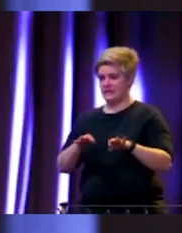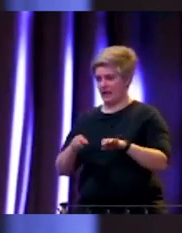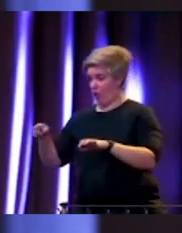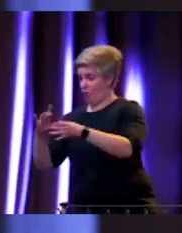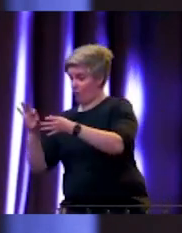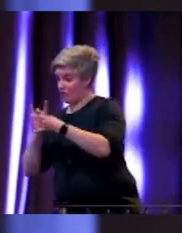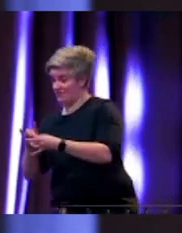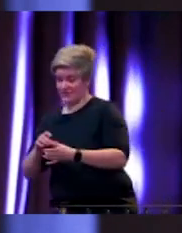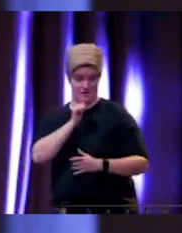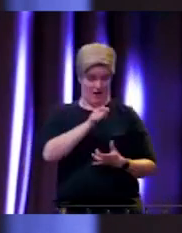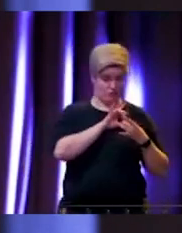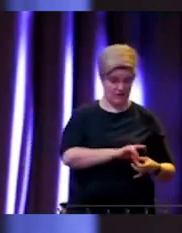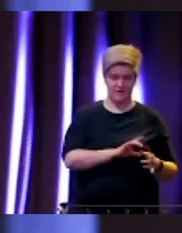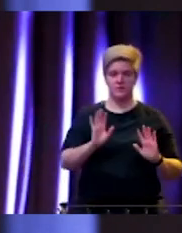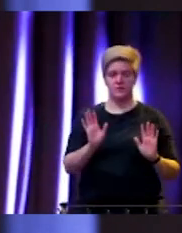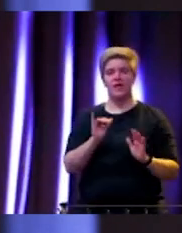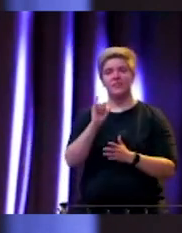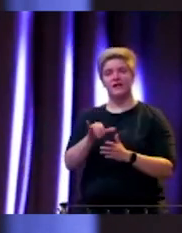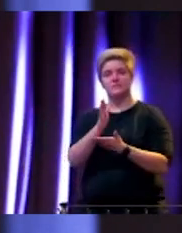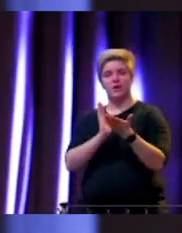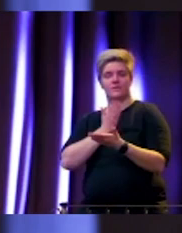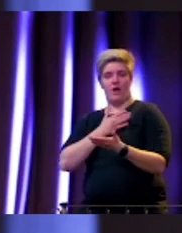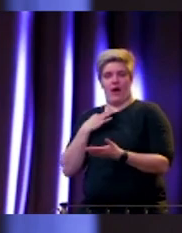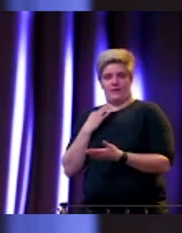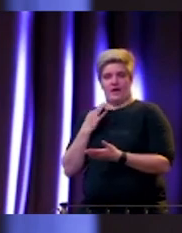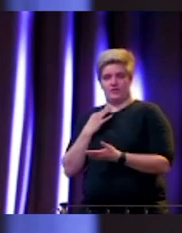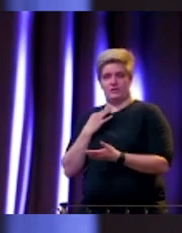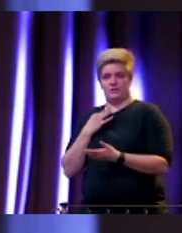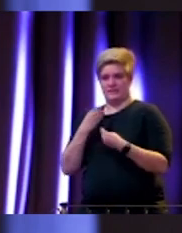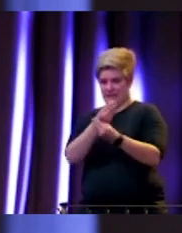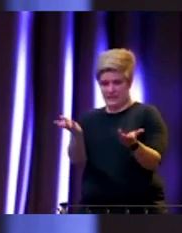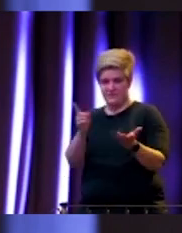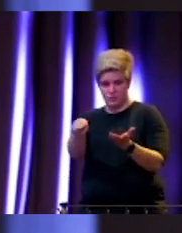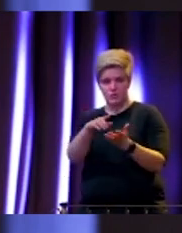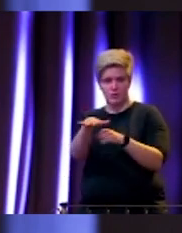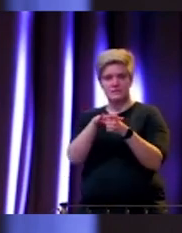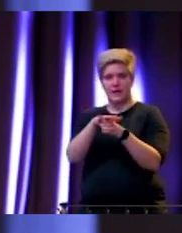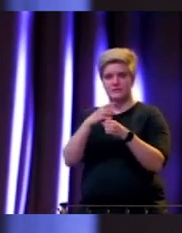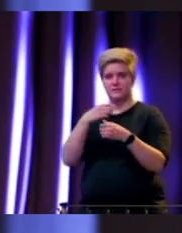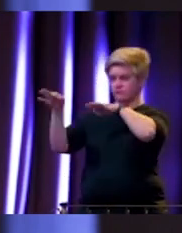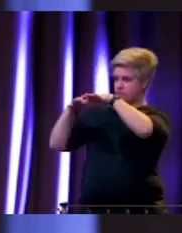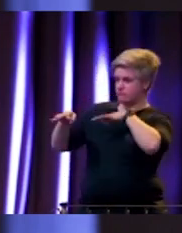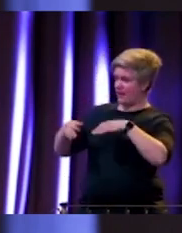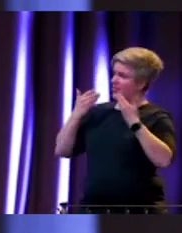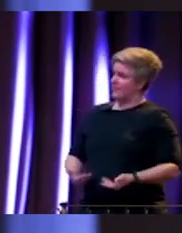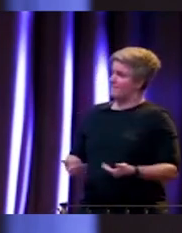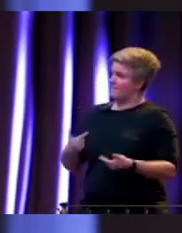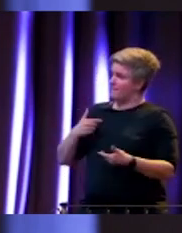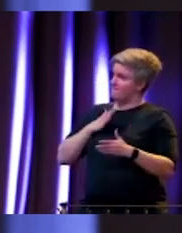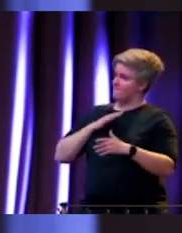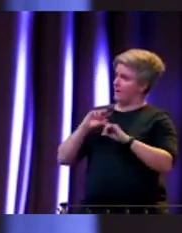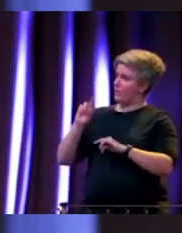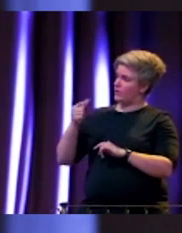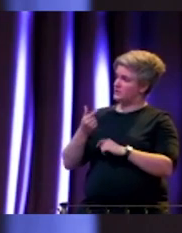application is to give y'all the space to really say, this is what we're trying to do and this is why it matters. And that's what we'll take. But we're not gonna